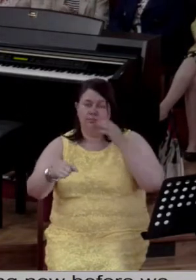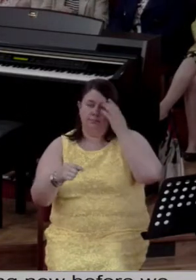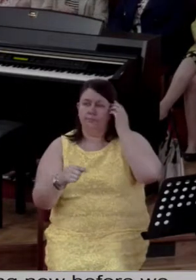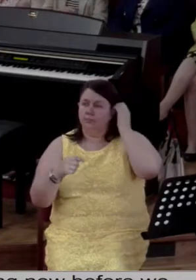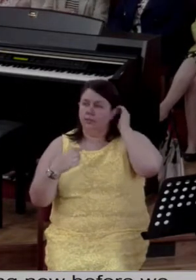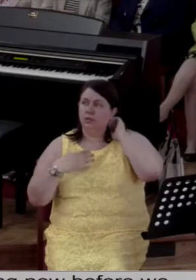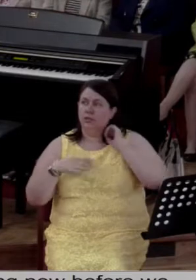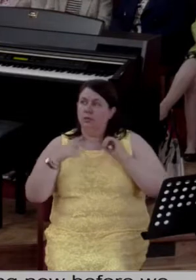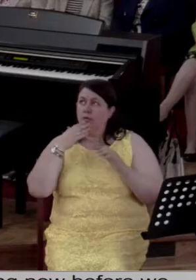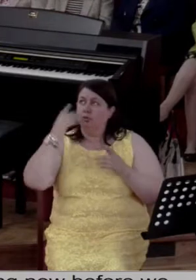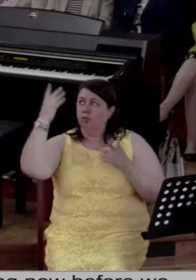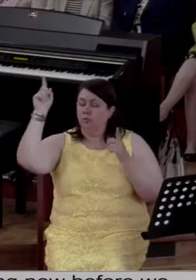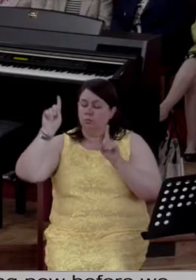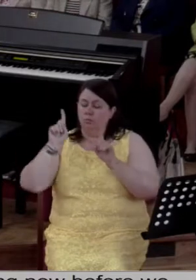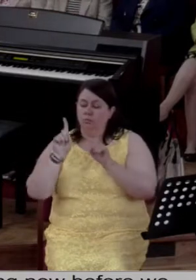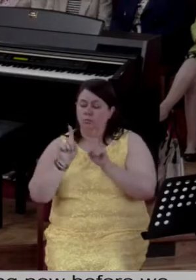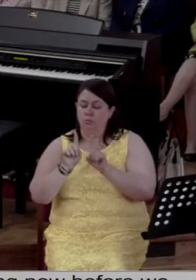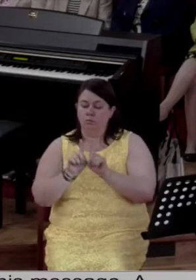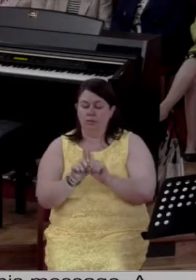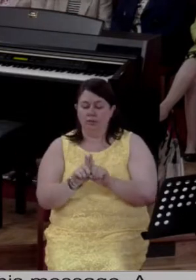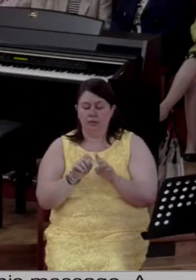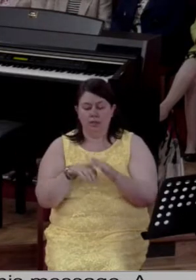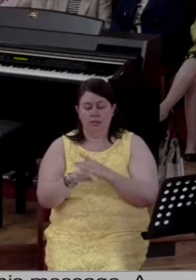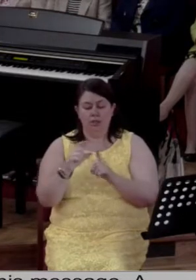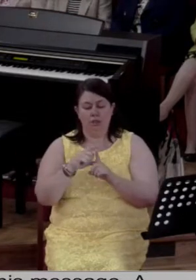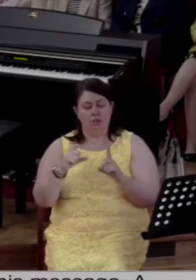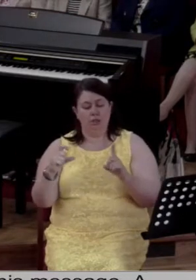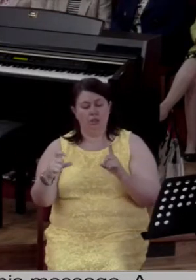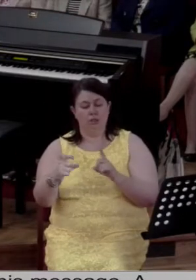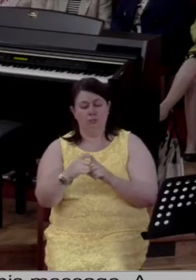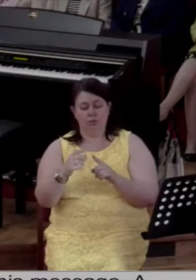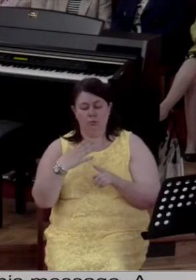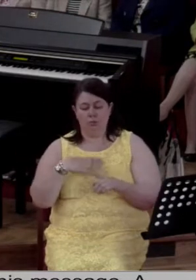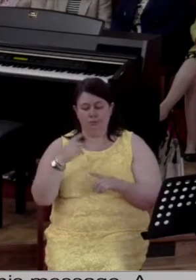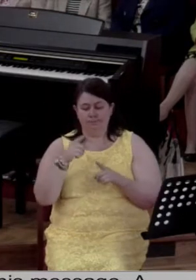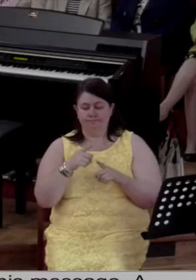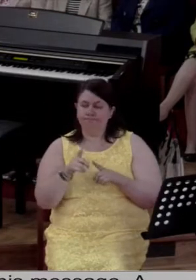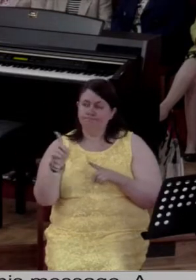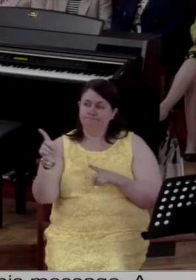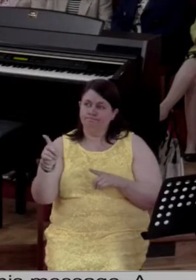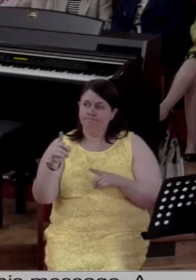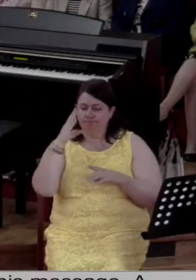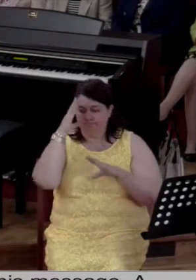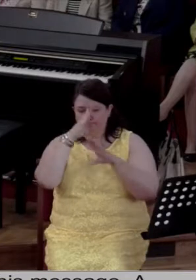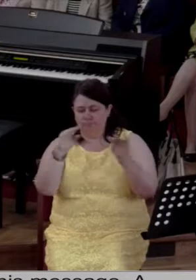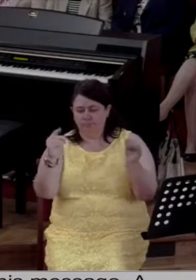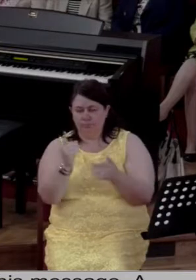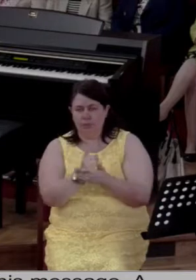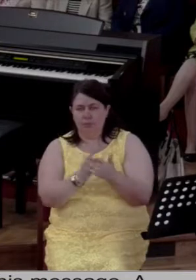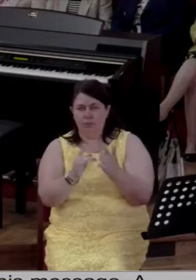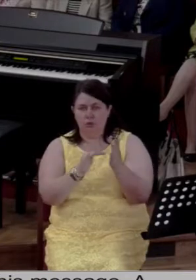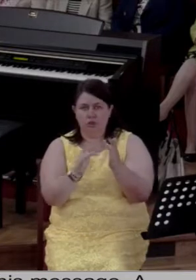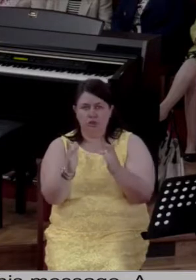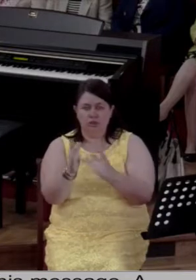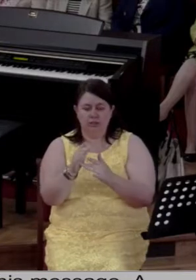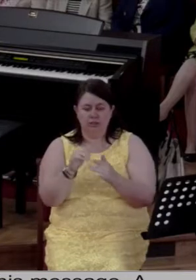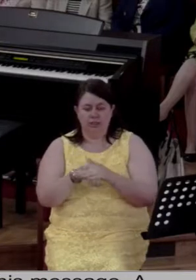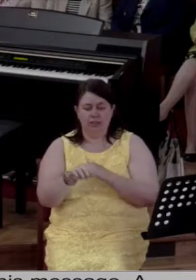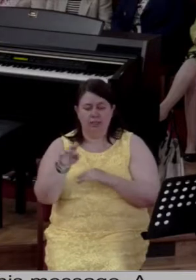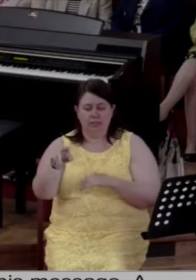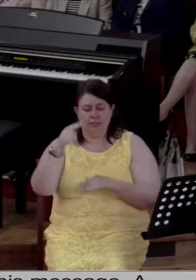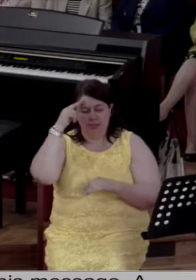presence in that community point people to Jesus. For in his name and for his